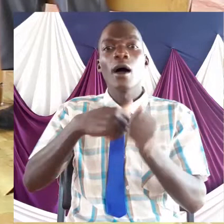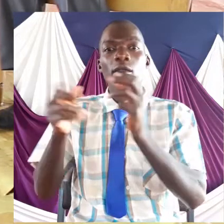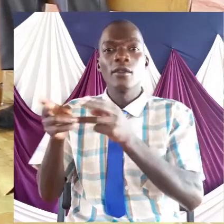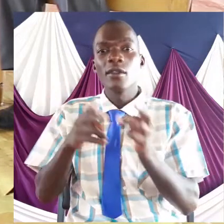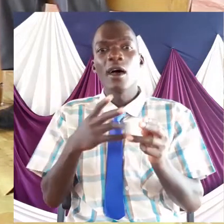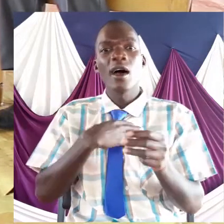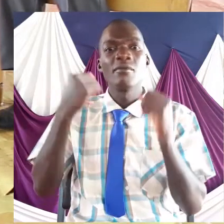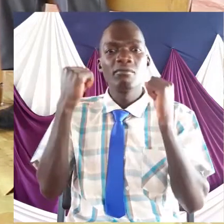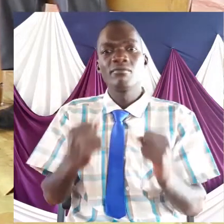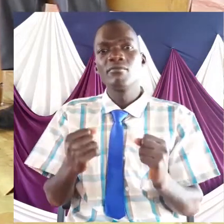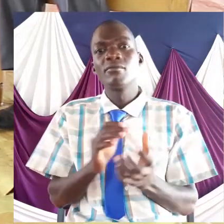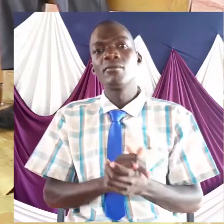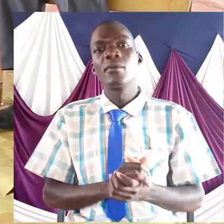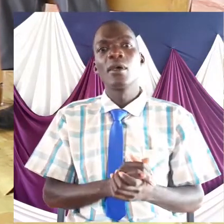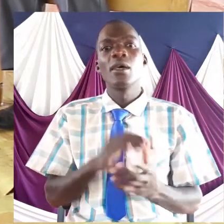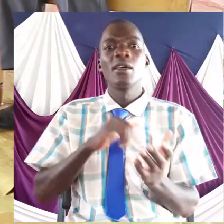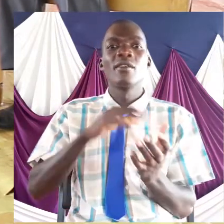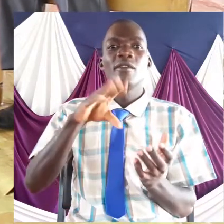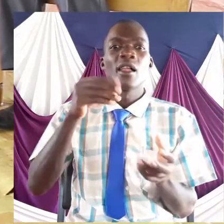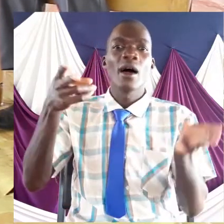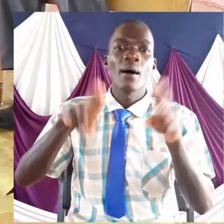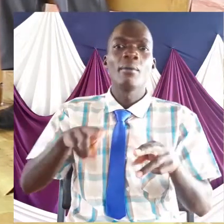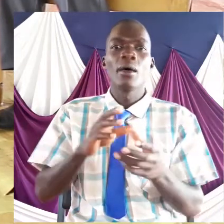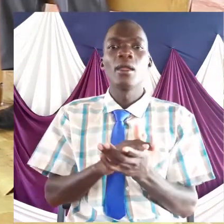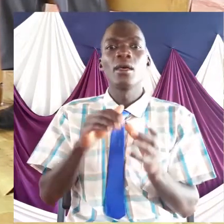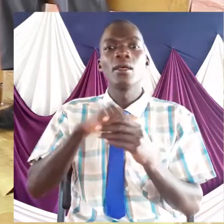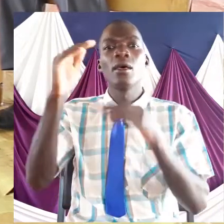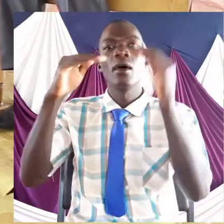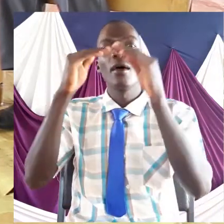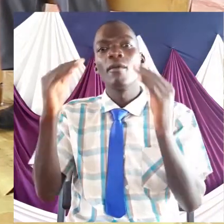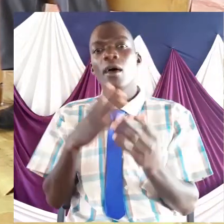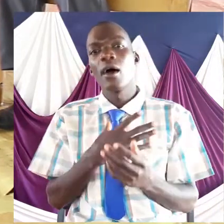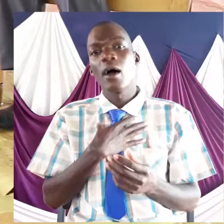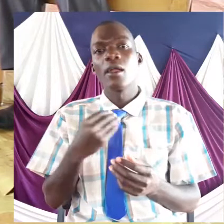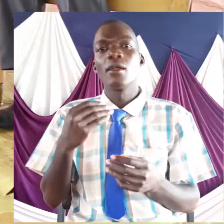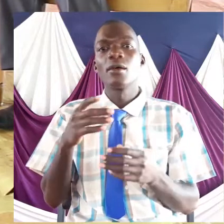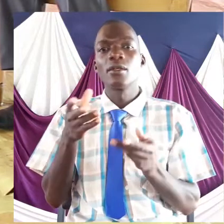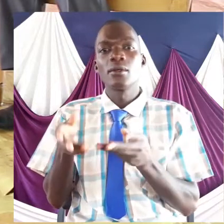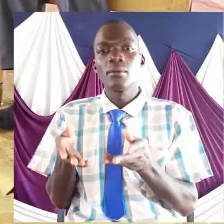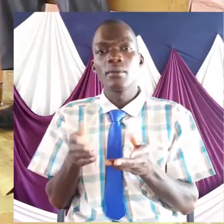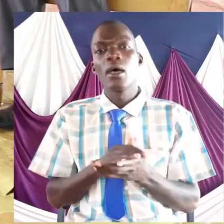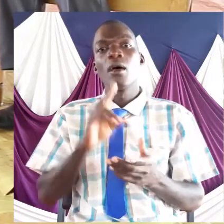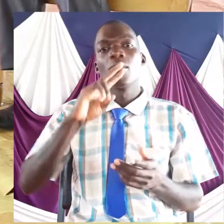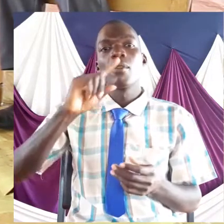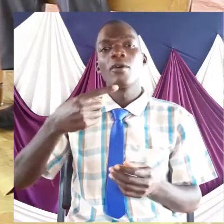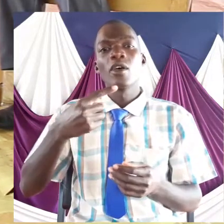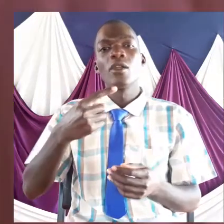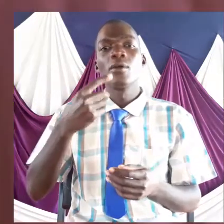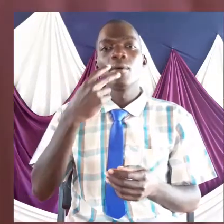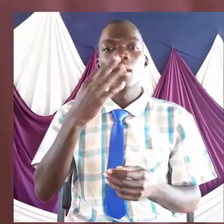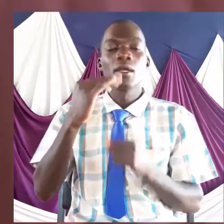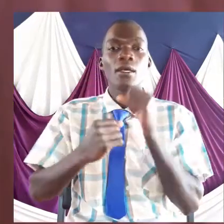was typifying what would finally happen in the heavenly sanctuary. Yes. So the 2030